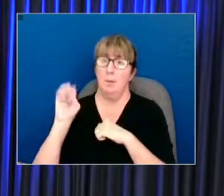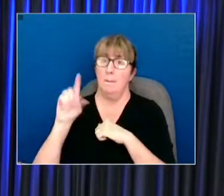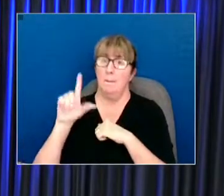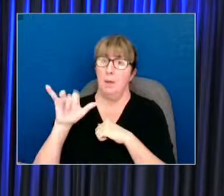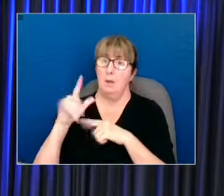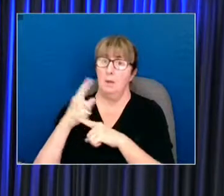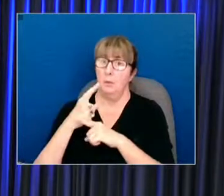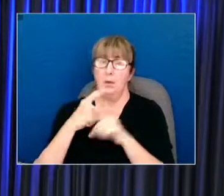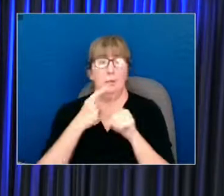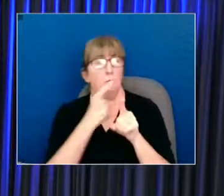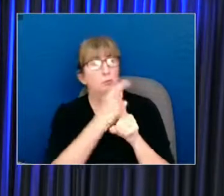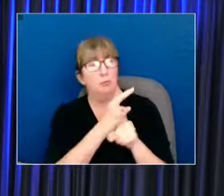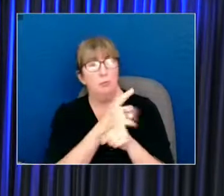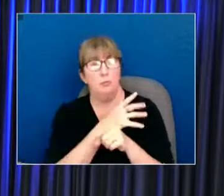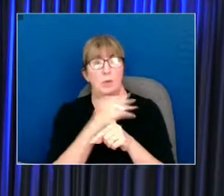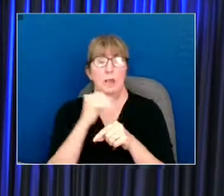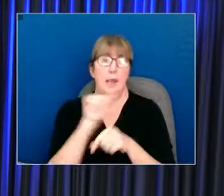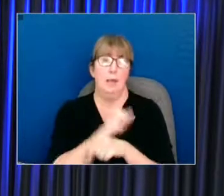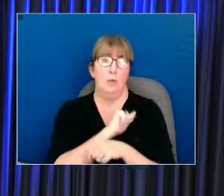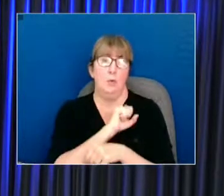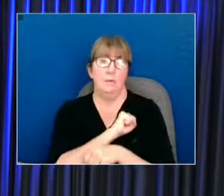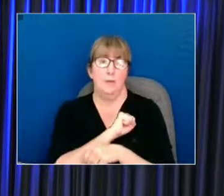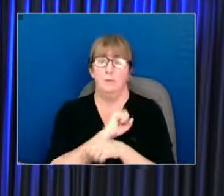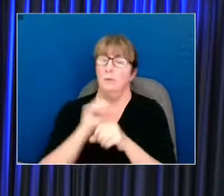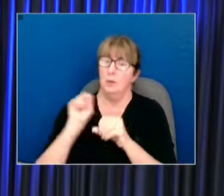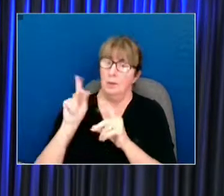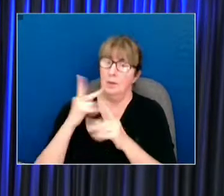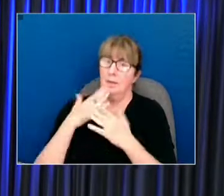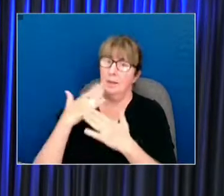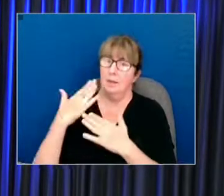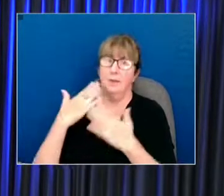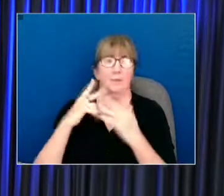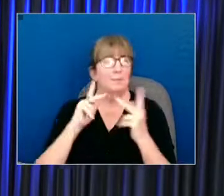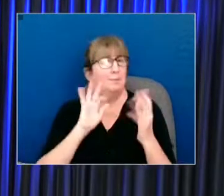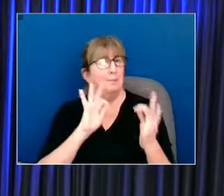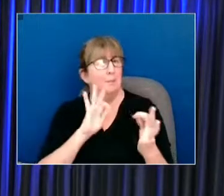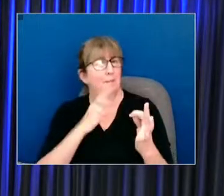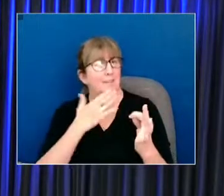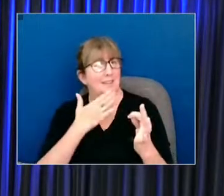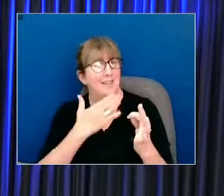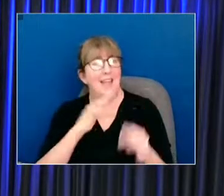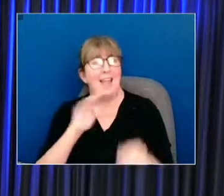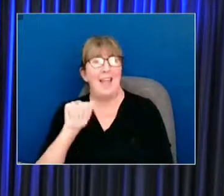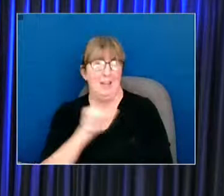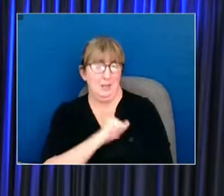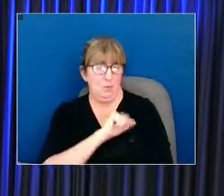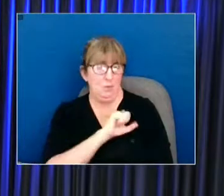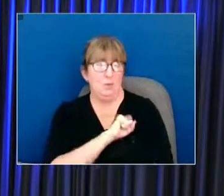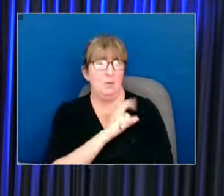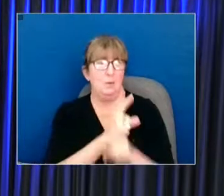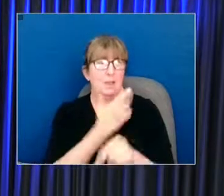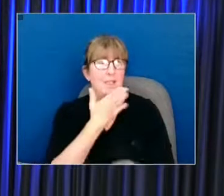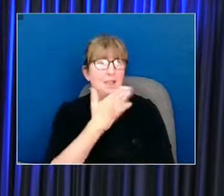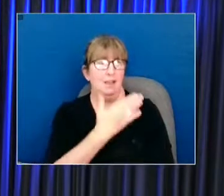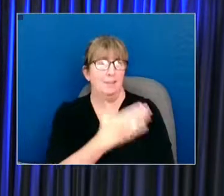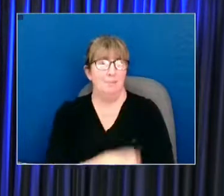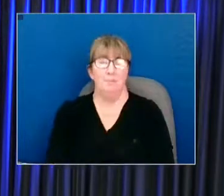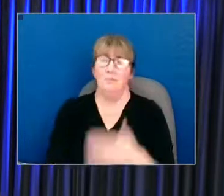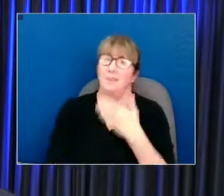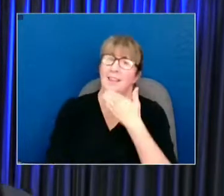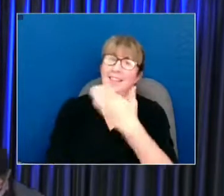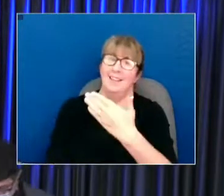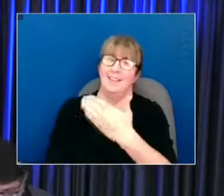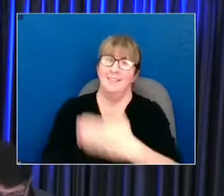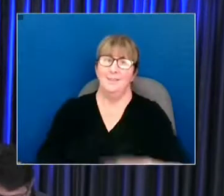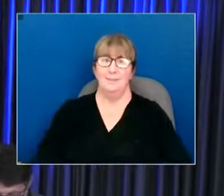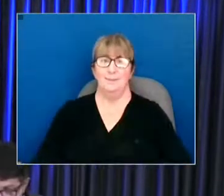correct. And Anna Sophia. Okay. Yep. Thank you. Oh, perfect. Yes. Sorry, Anna Sophia. Thank you so much. Thank you guys so much.